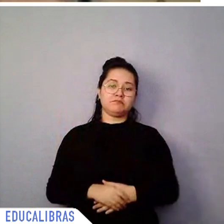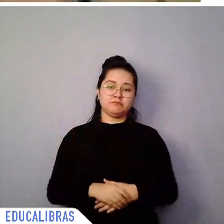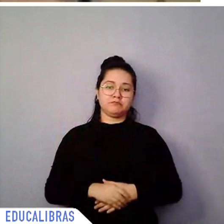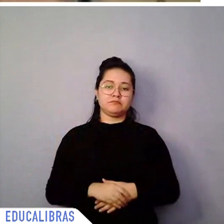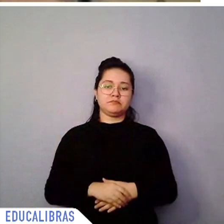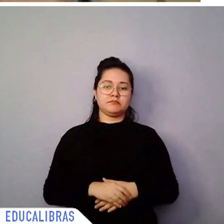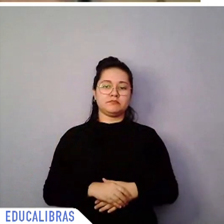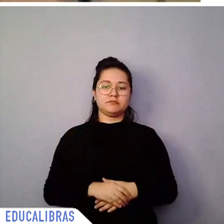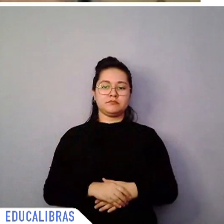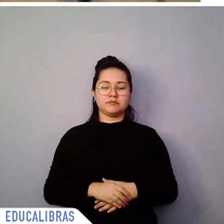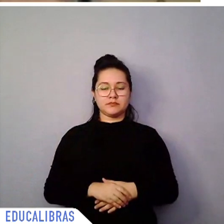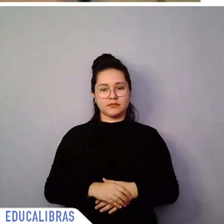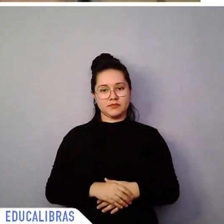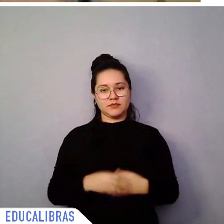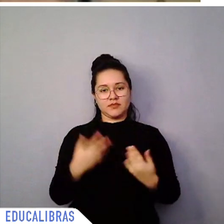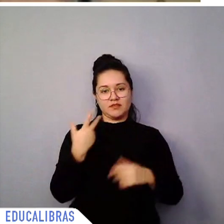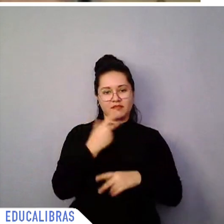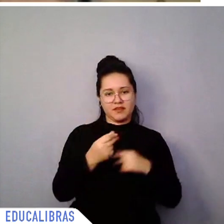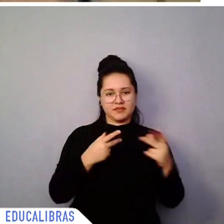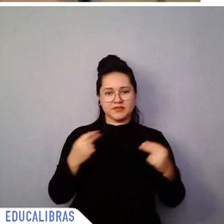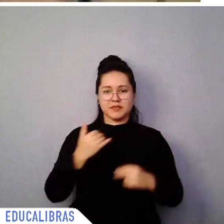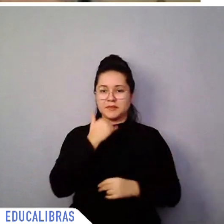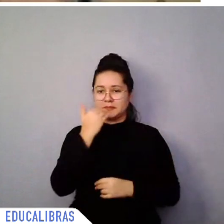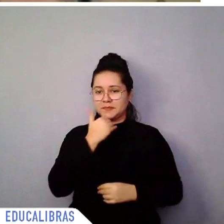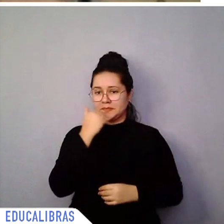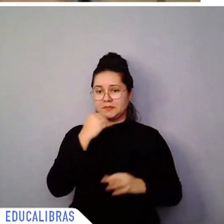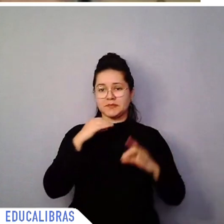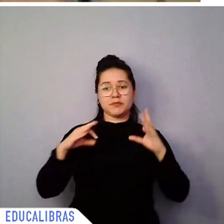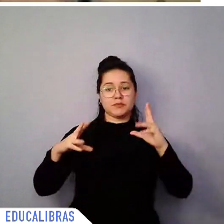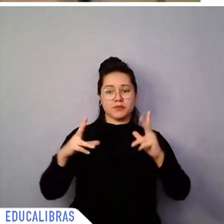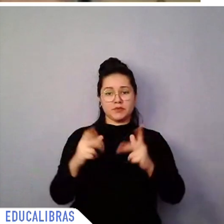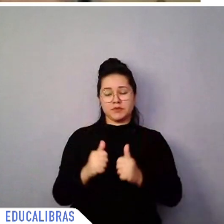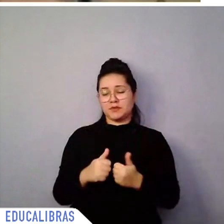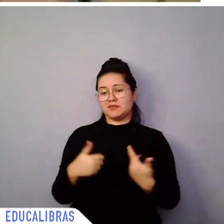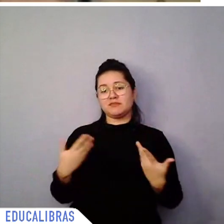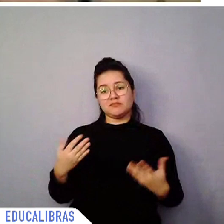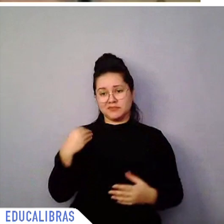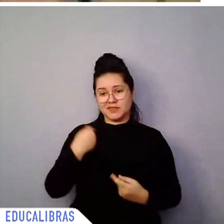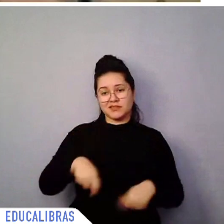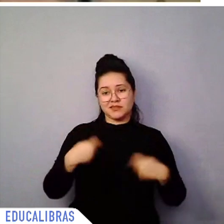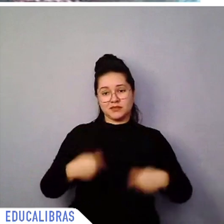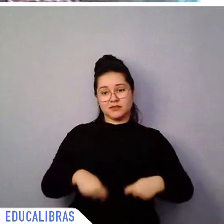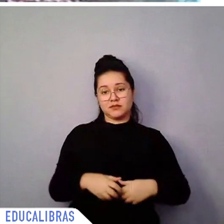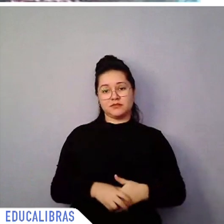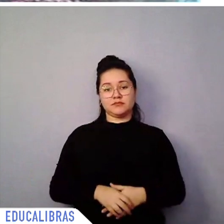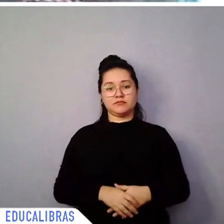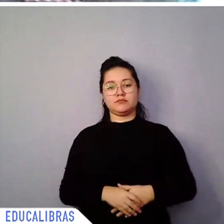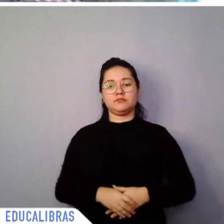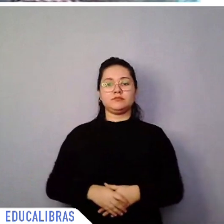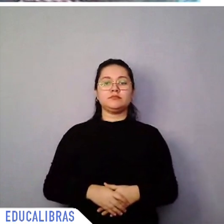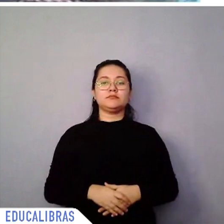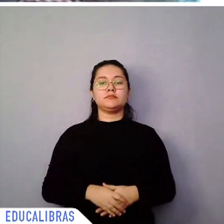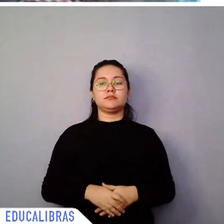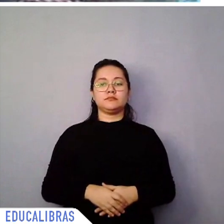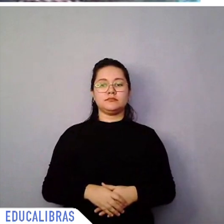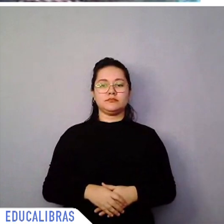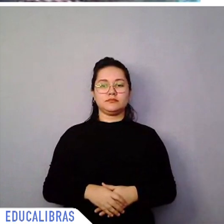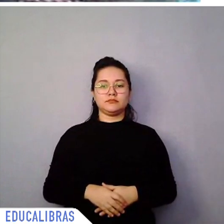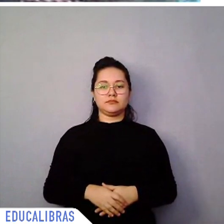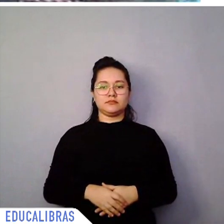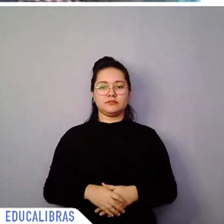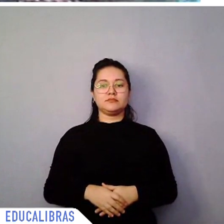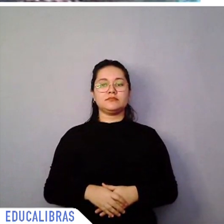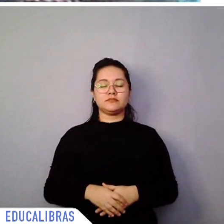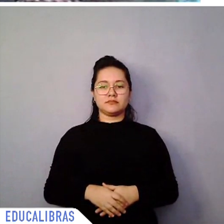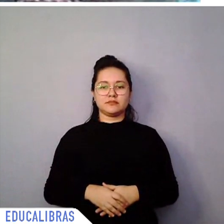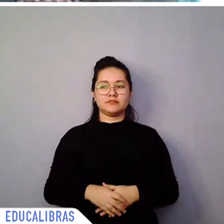buying. SUS has to be doing that. Next year, we'll probably have an excess of vaccines and everybody will be able to buy it, but not